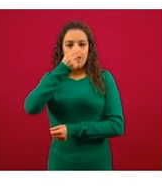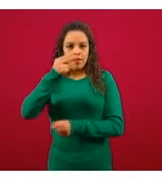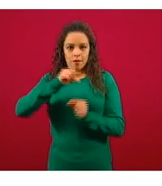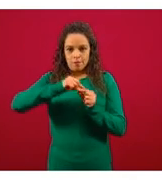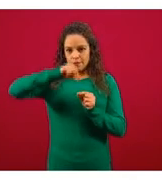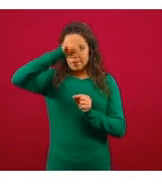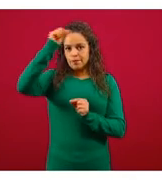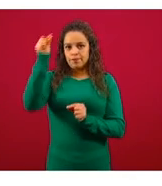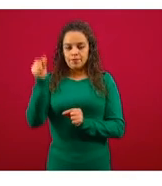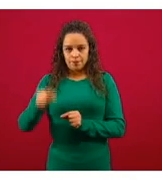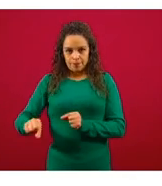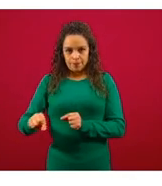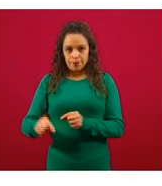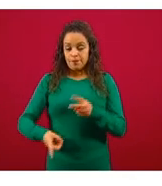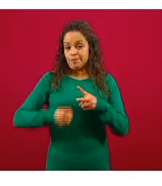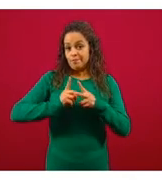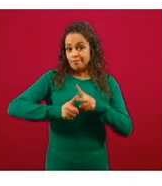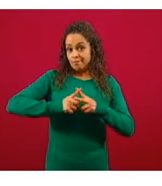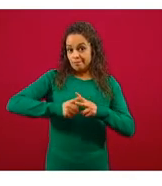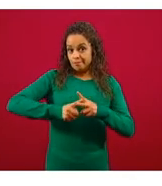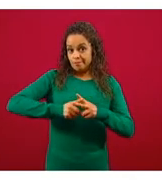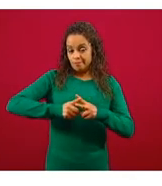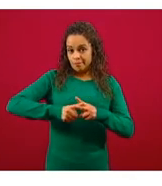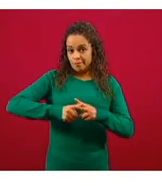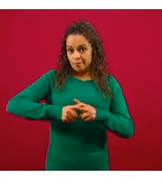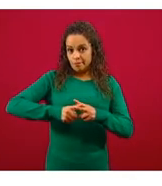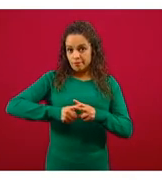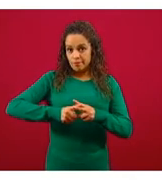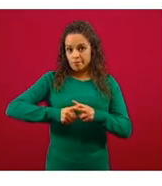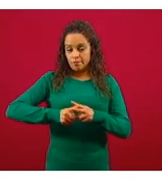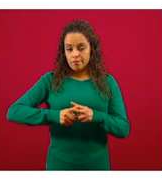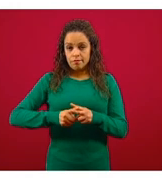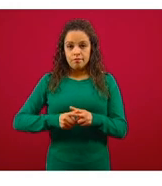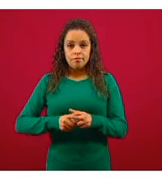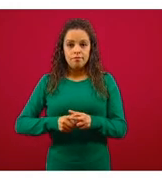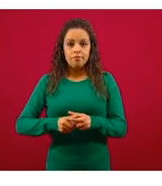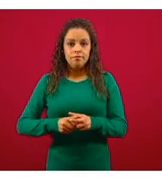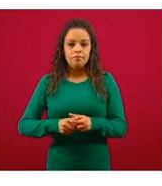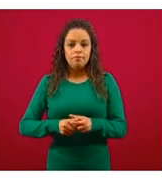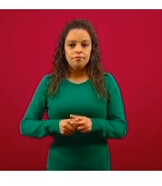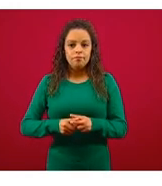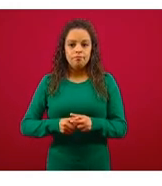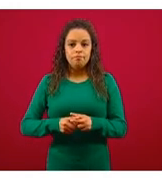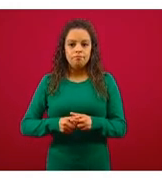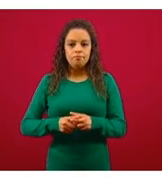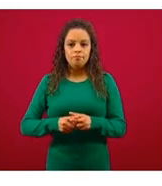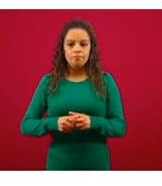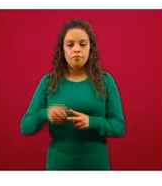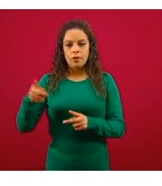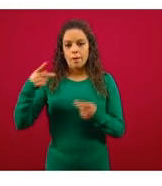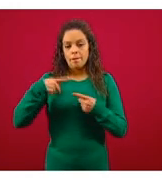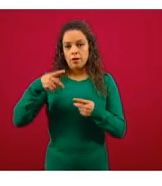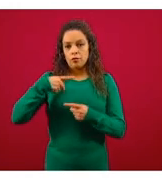pandemic are you, depending on which state you live in.